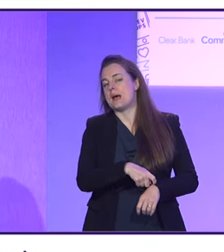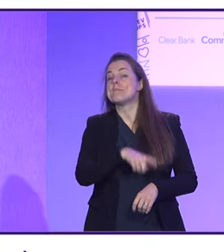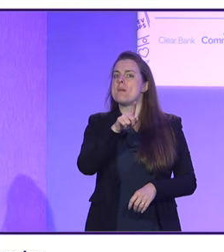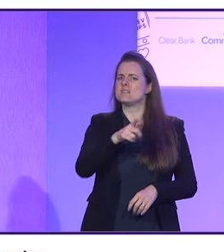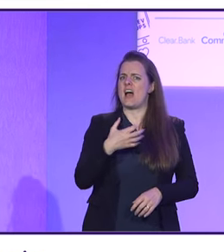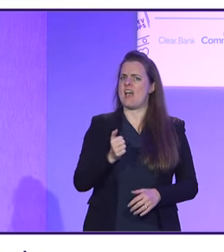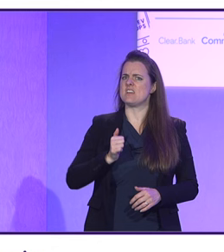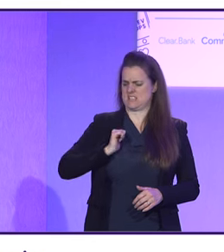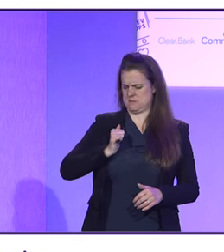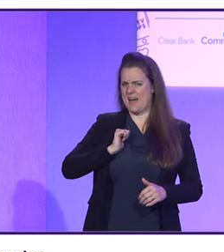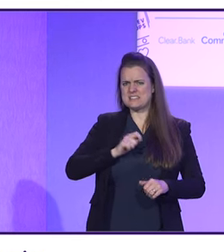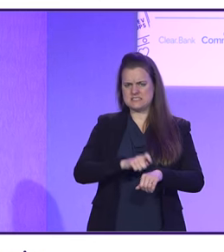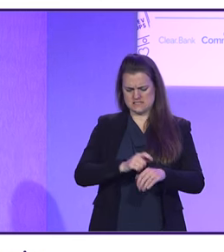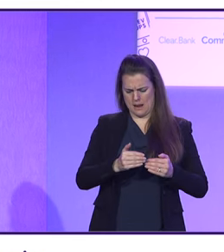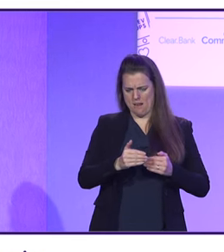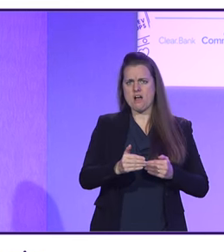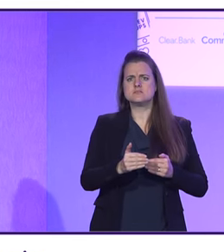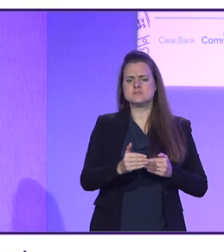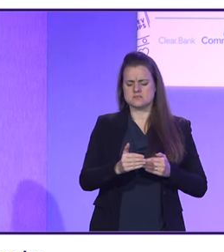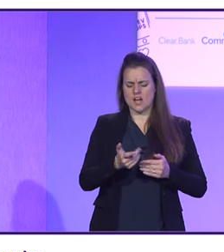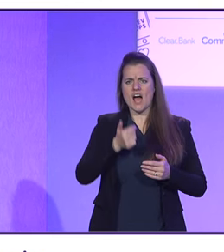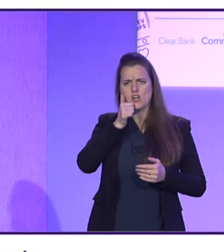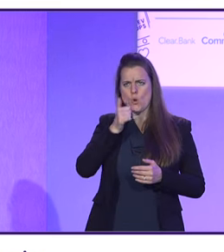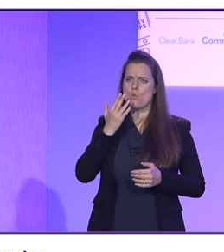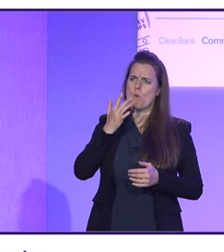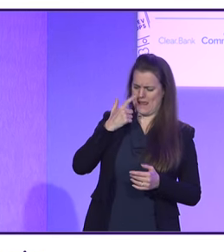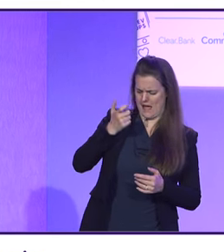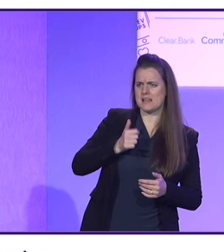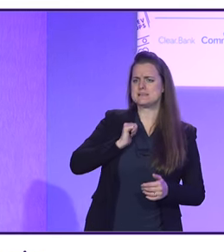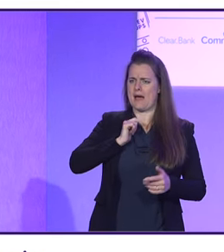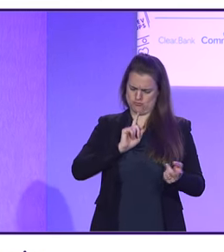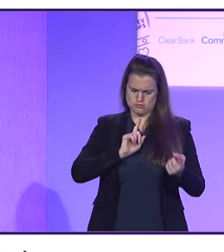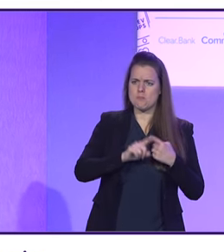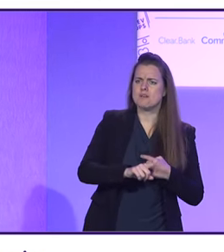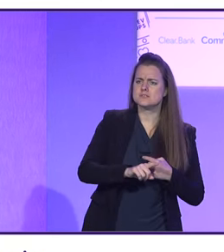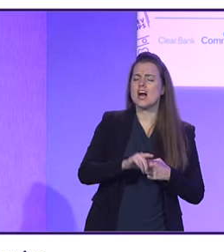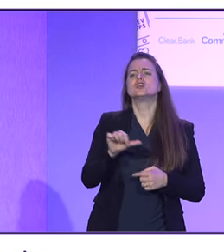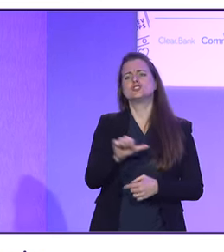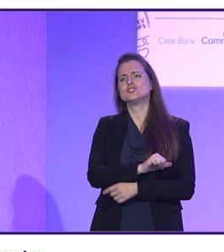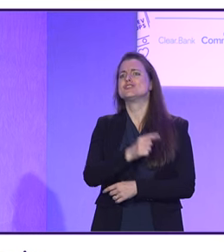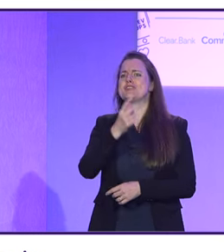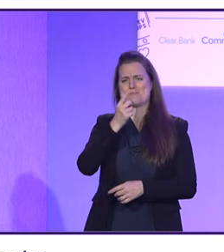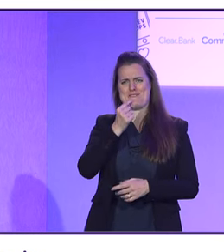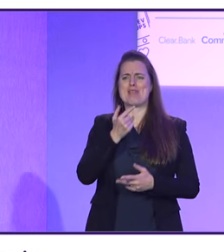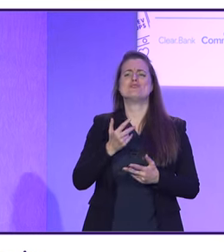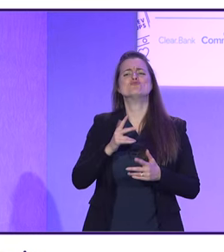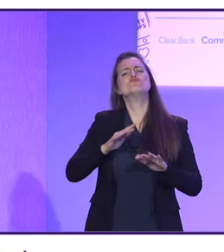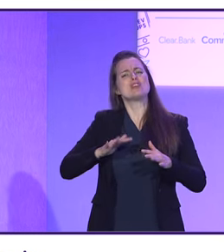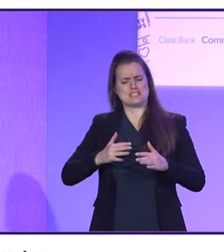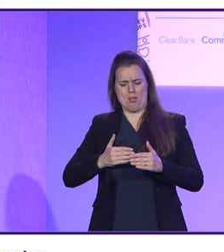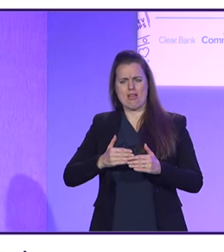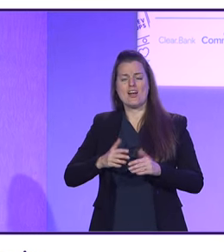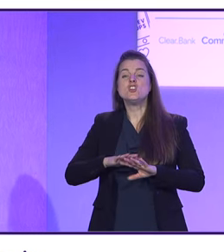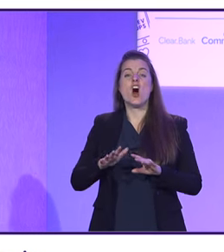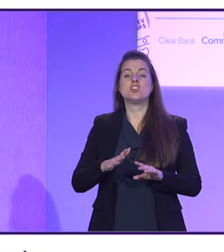time. I should understand when I should expect this back, and it should be available to me in a reasonable amount of time, not